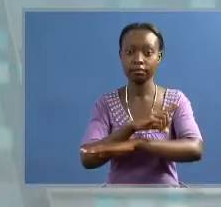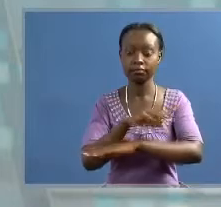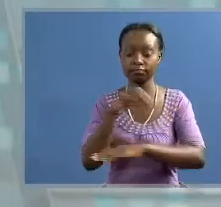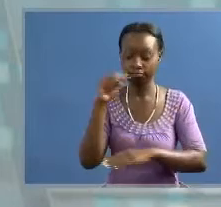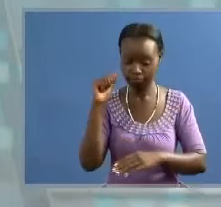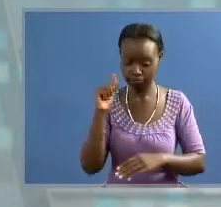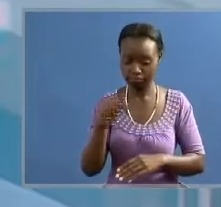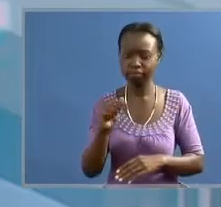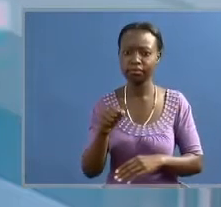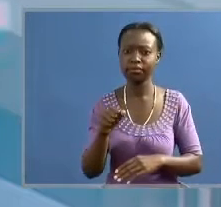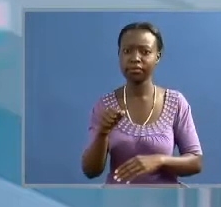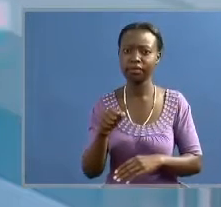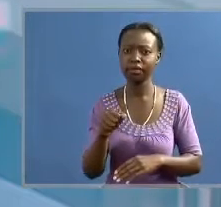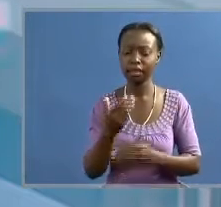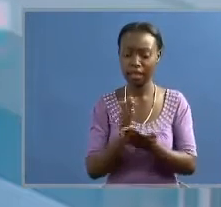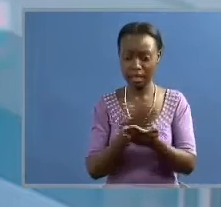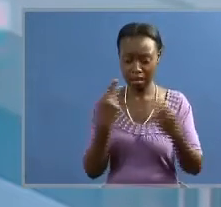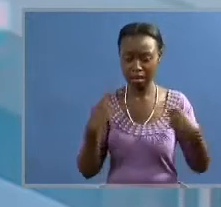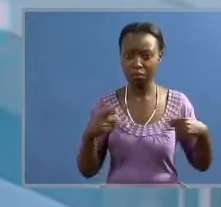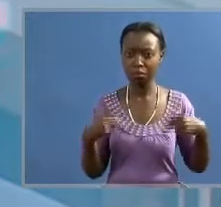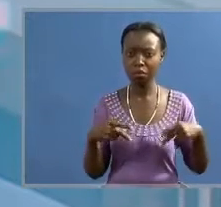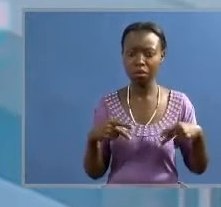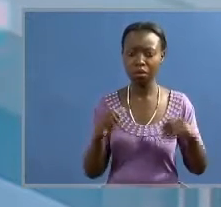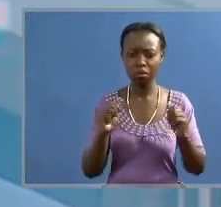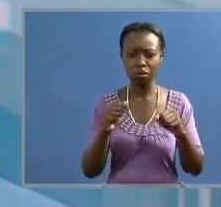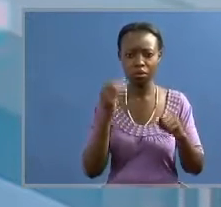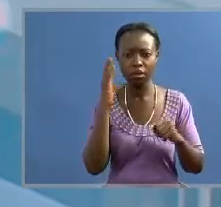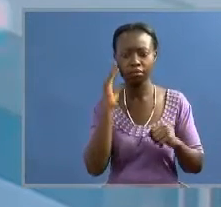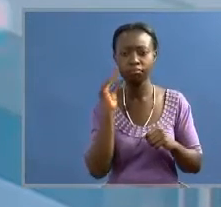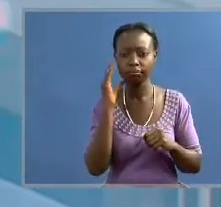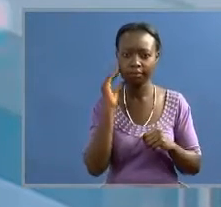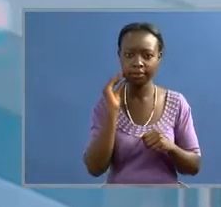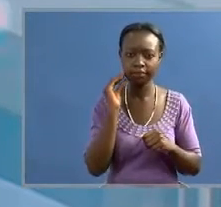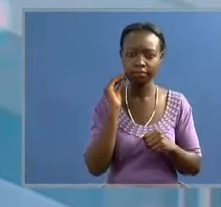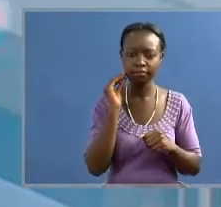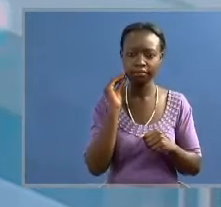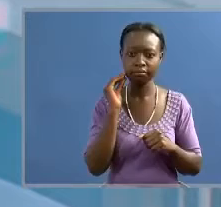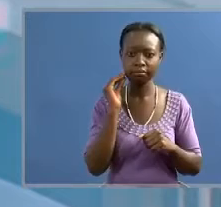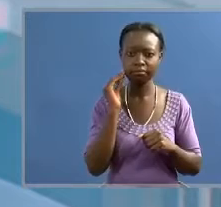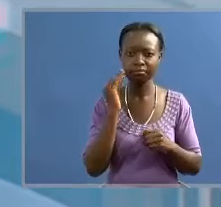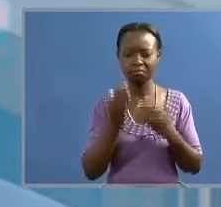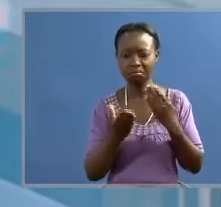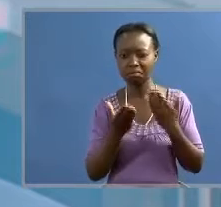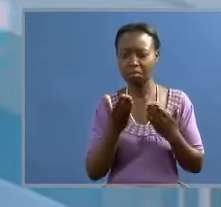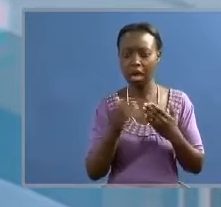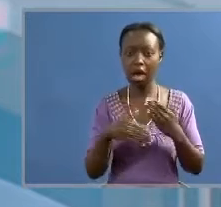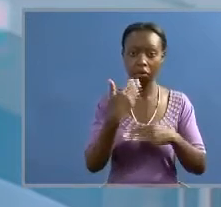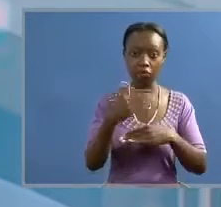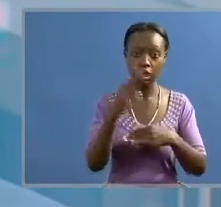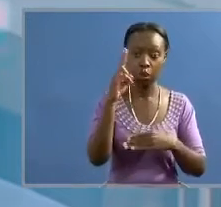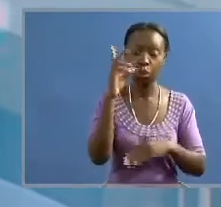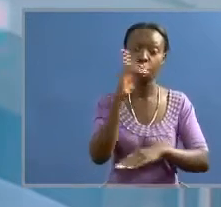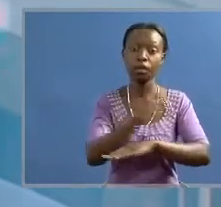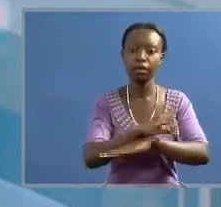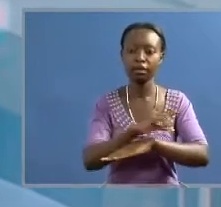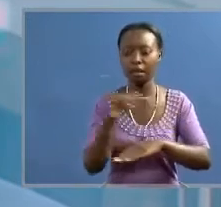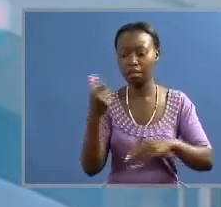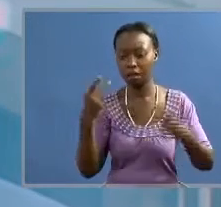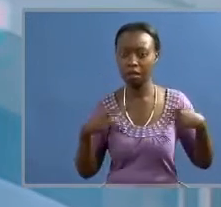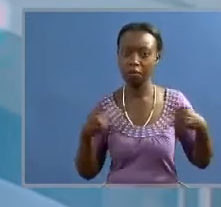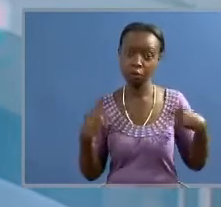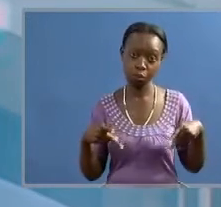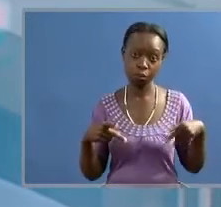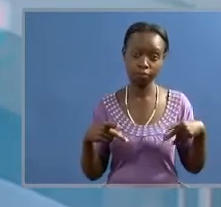Yes. So for some people, they may experience their symptoms after 2 days. Okay. For other people, they